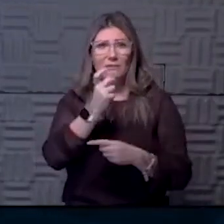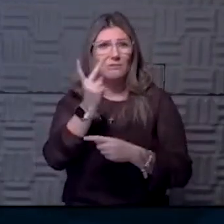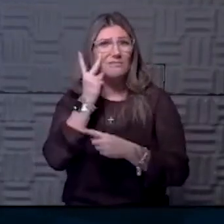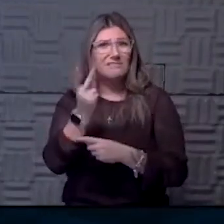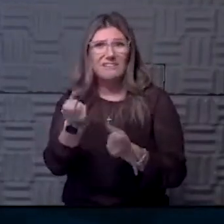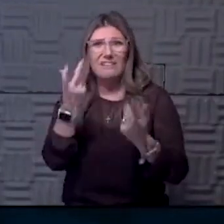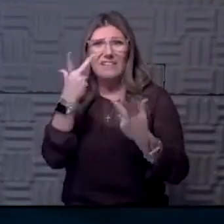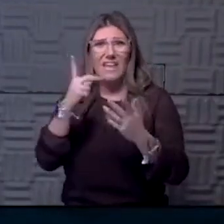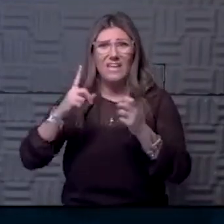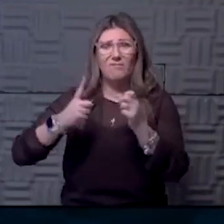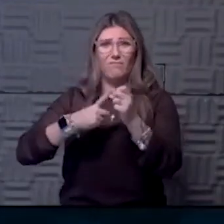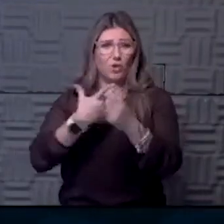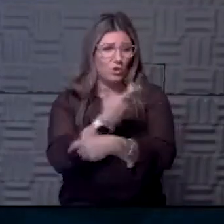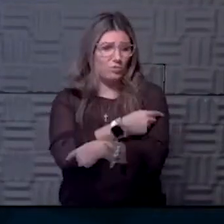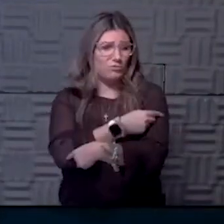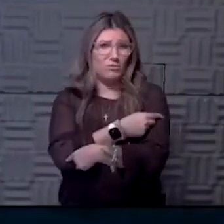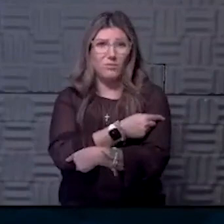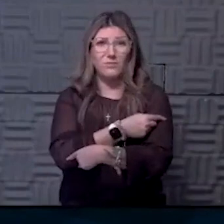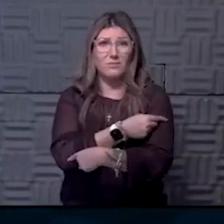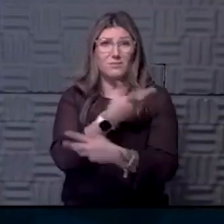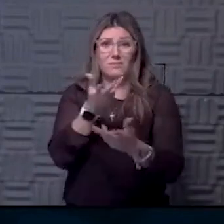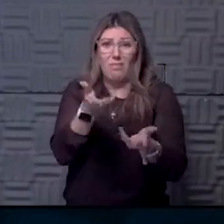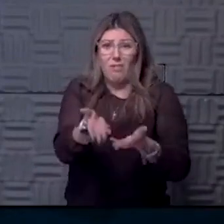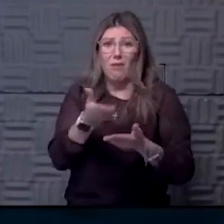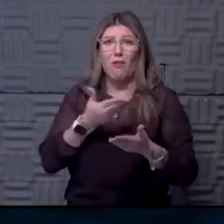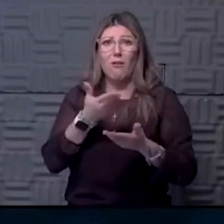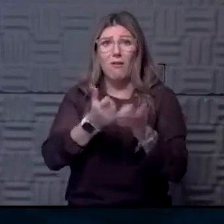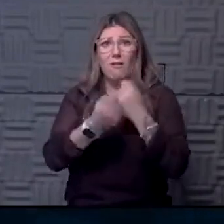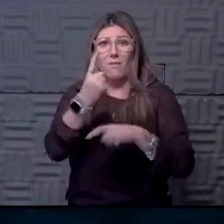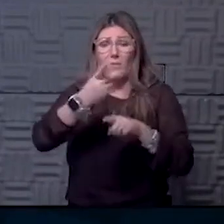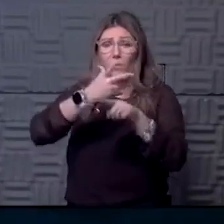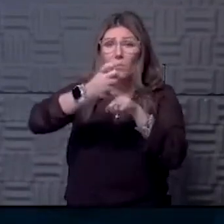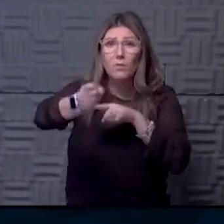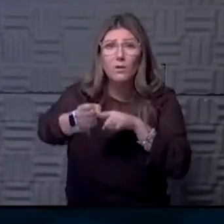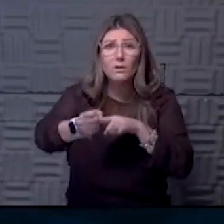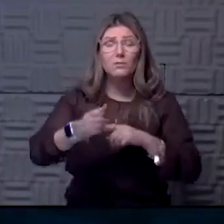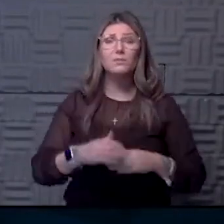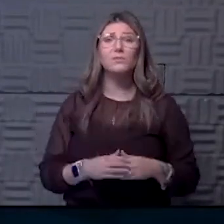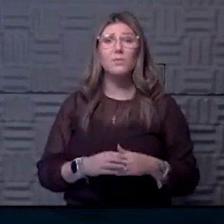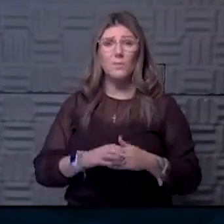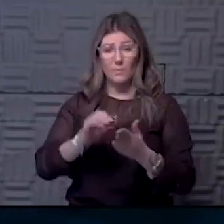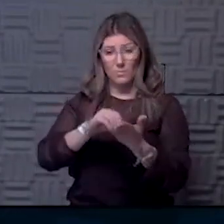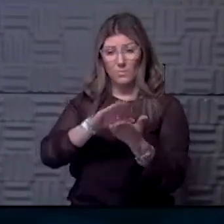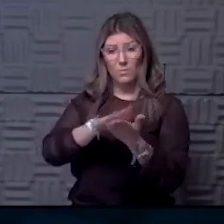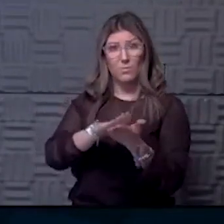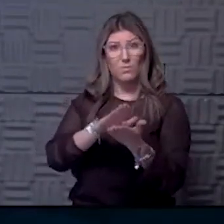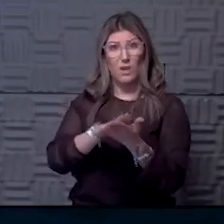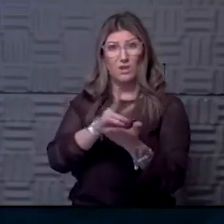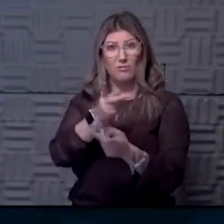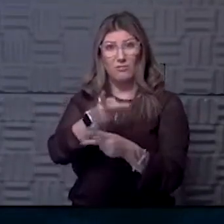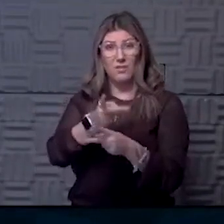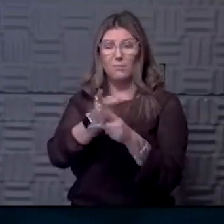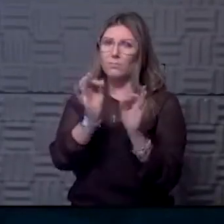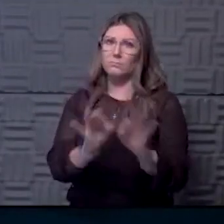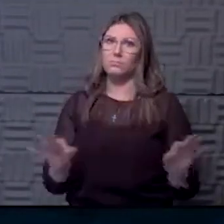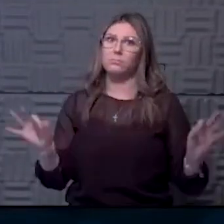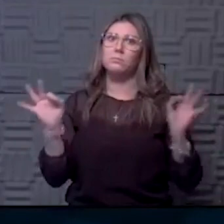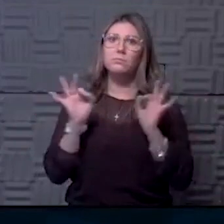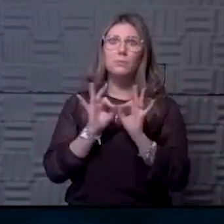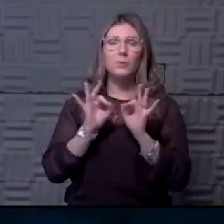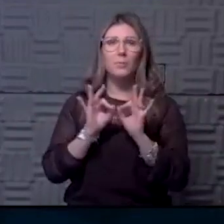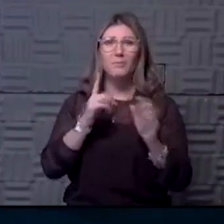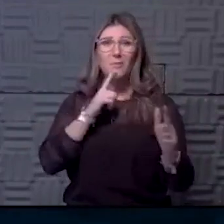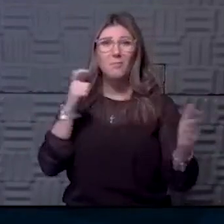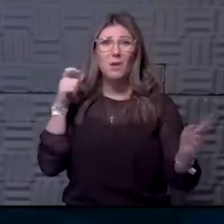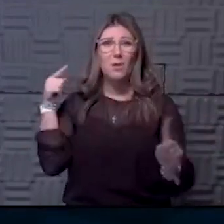first doses sitting on a shelf because everybody's running out. So this record keeping thing is critical. I think the big thing is let's get the volume